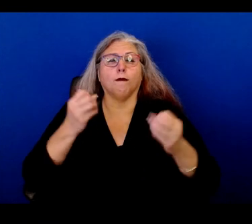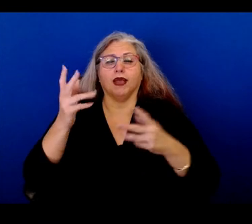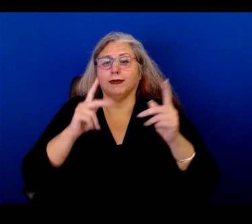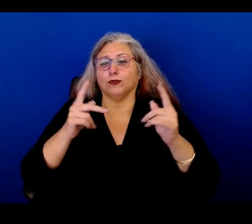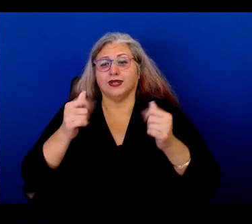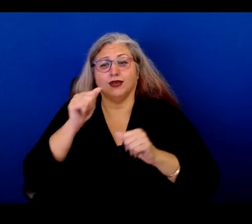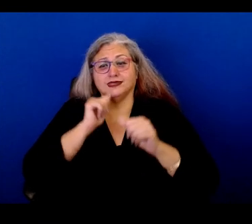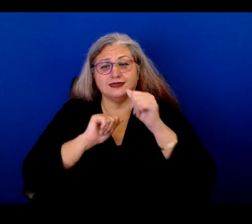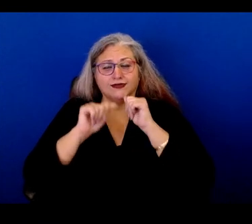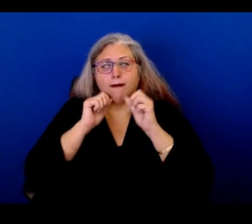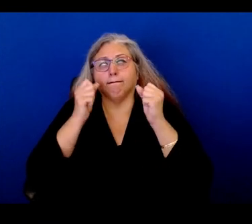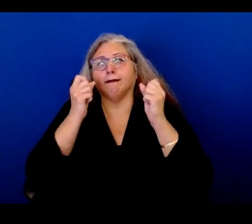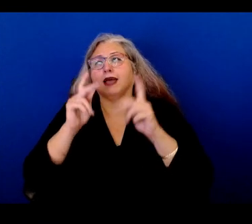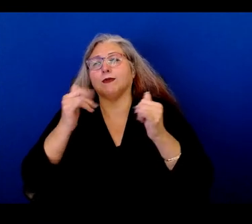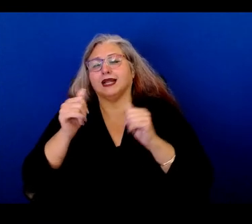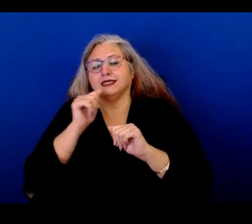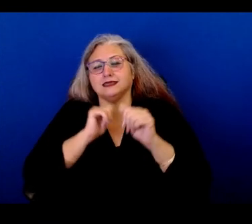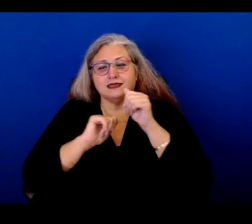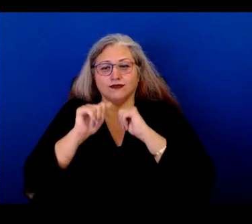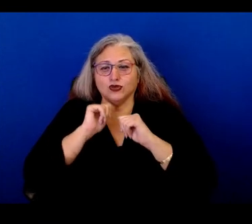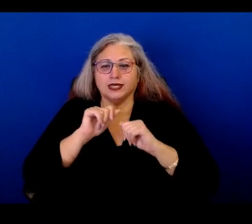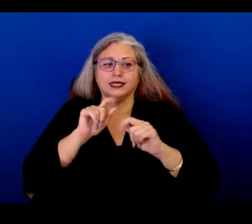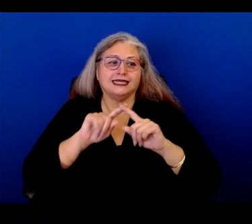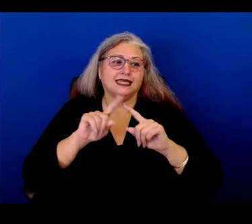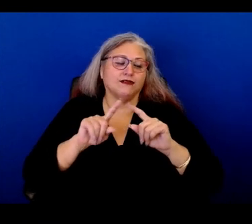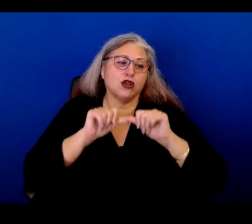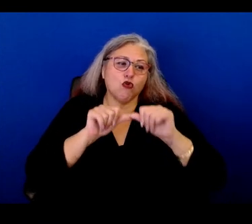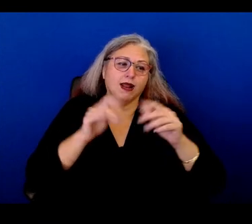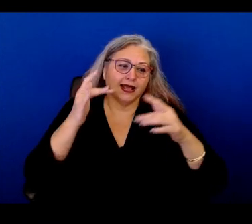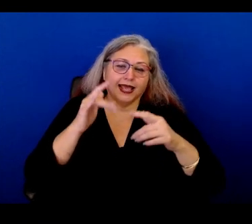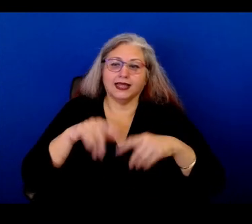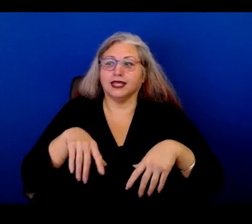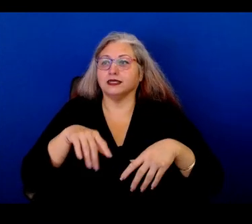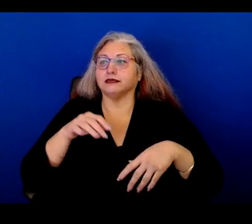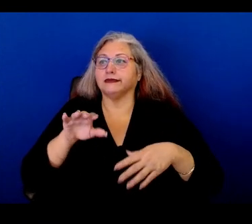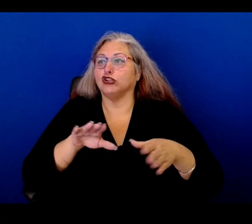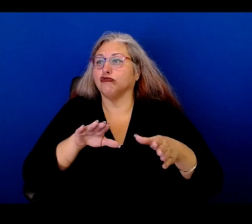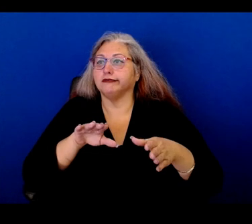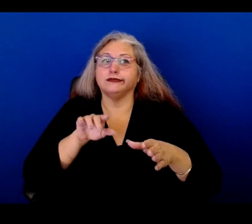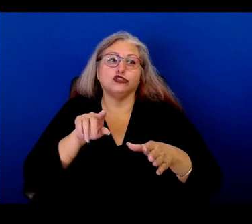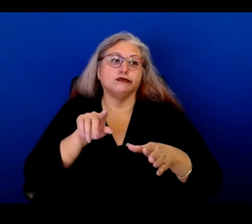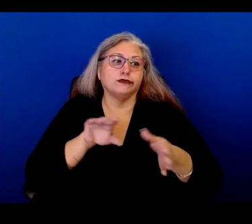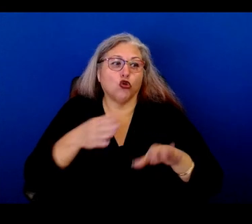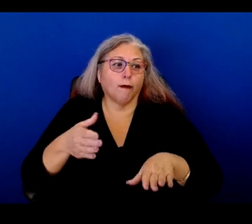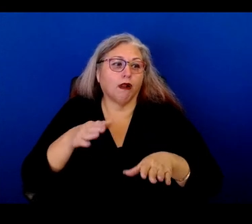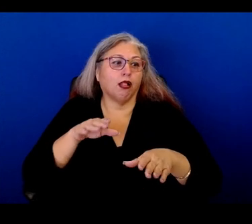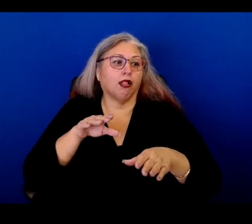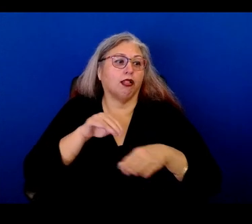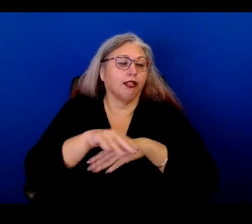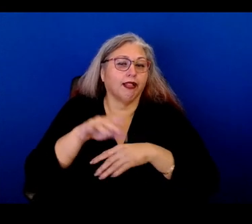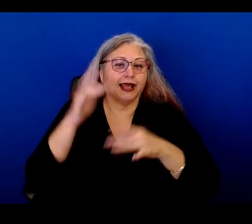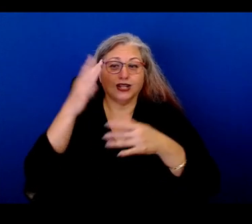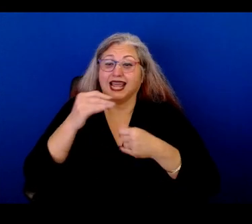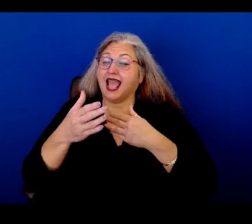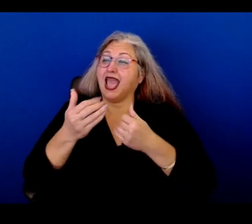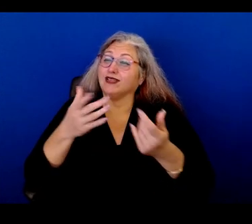so many people suffering with chronic illness, with terminal illness. And I think everything that you have said today is just, everyone is just